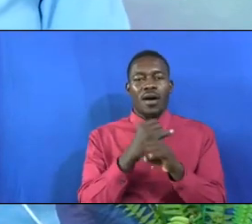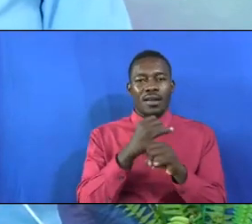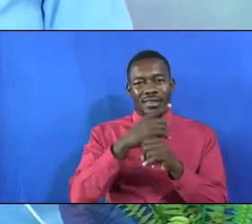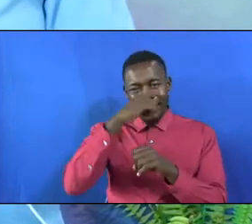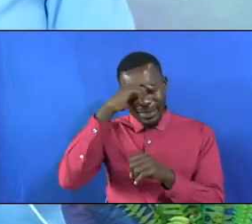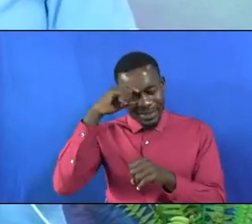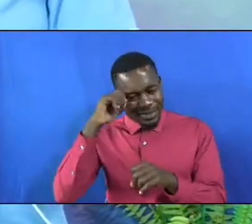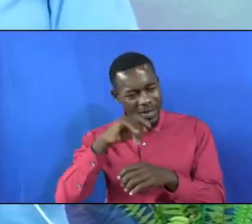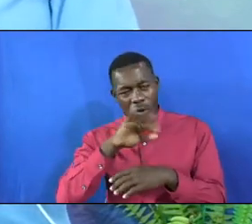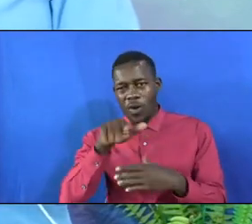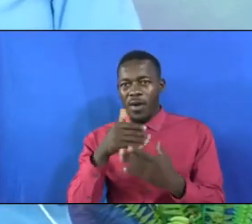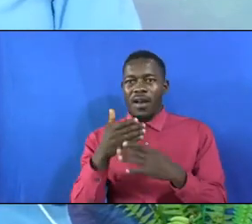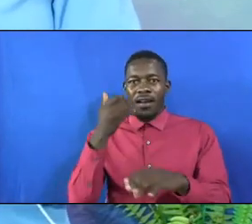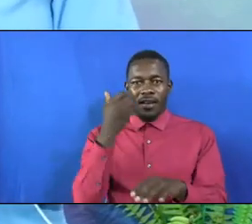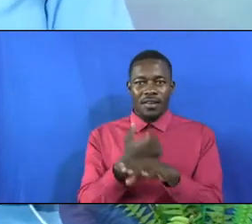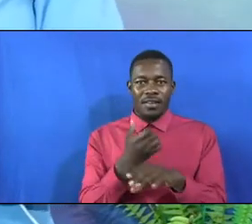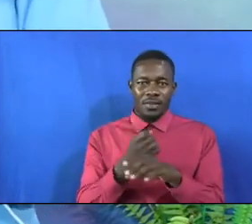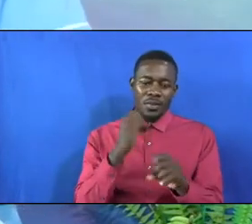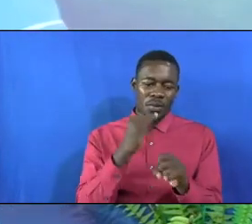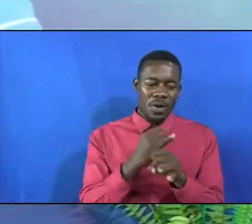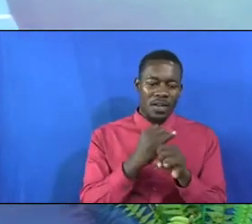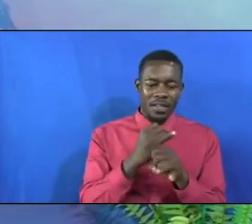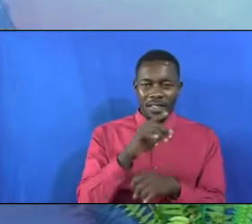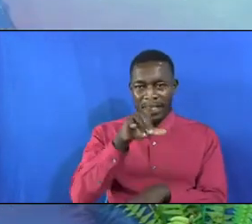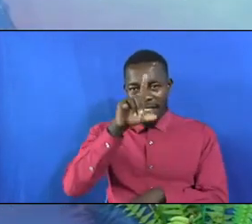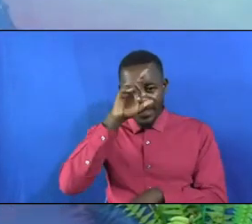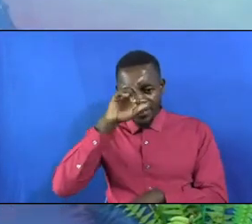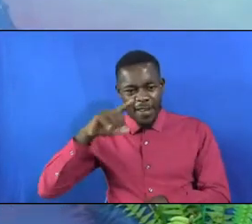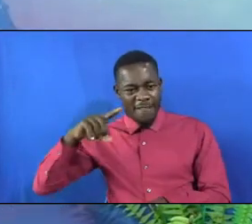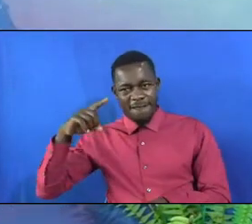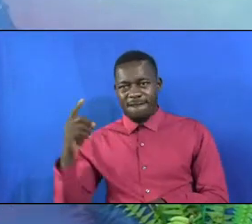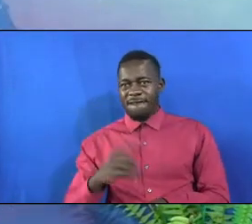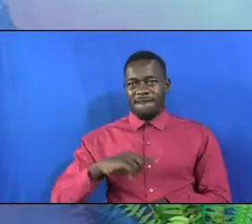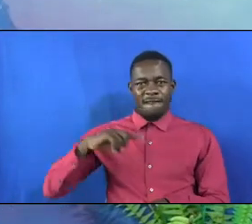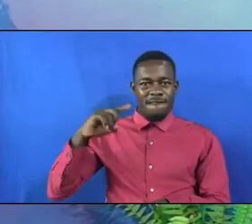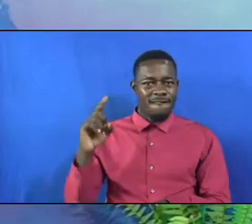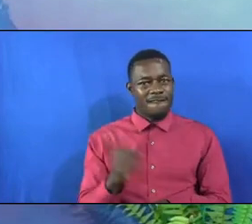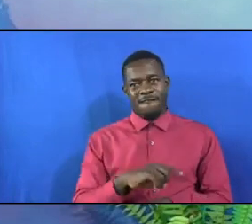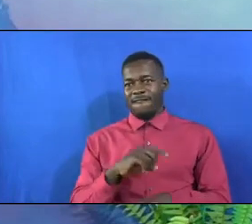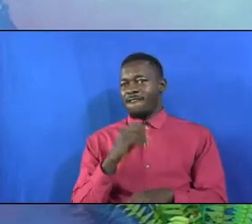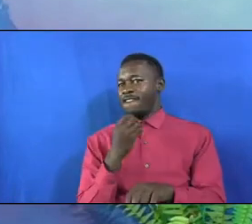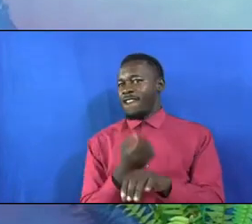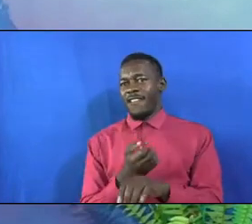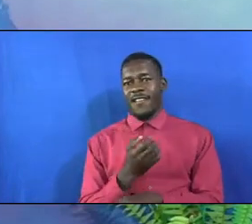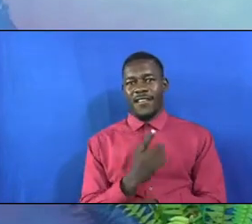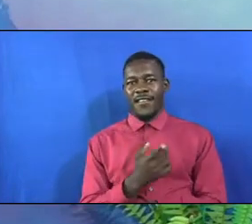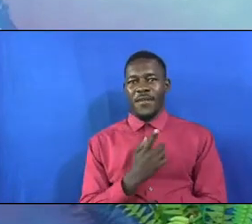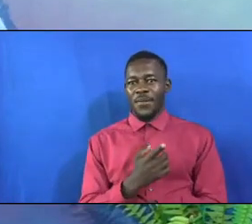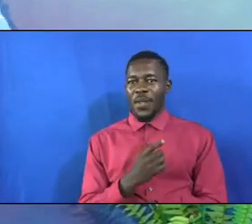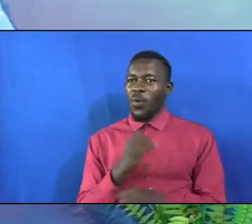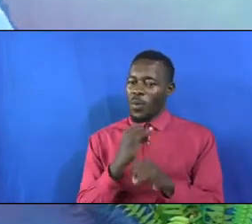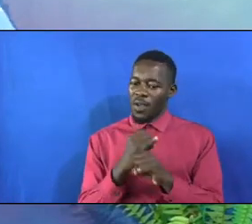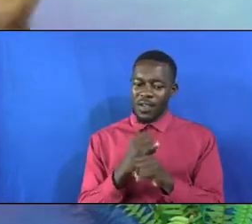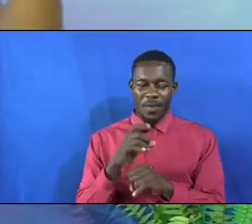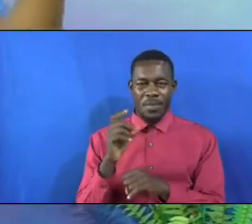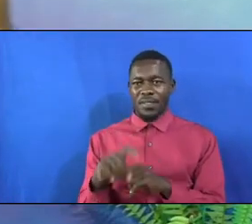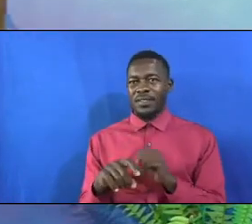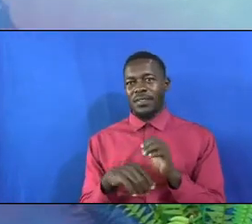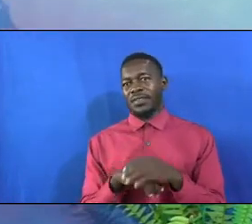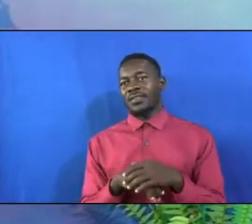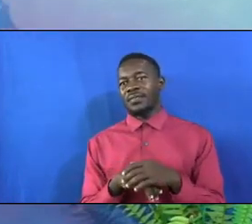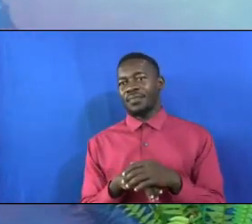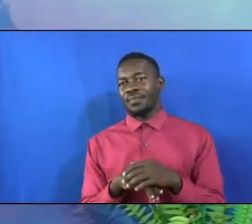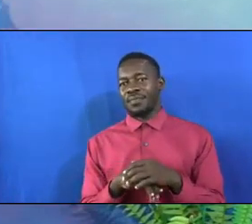their harsh labor, the Egyptians worked them ruthlessly. They really had to work them.